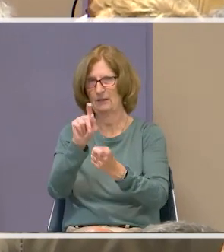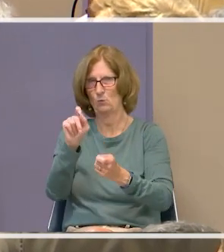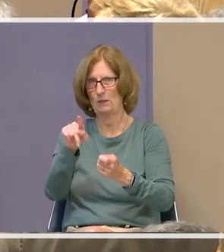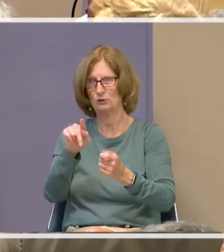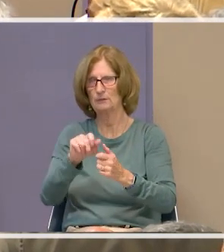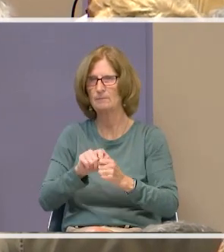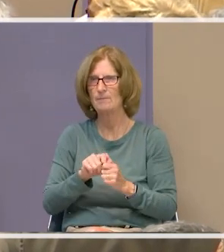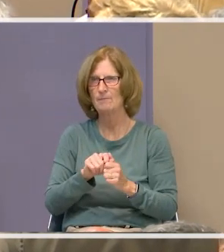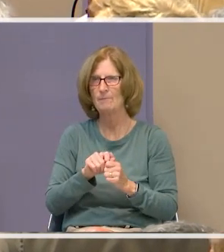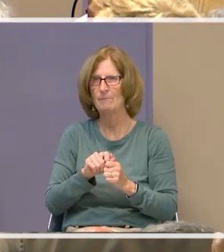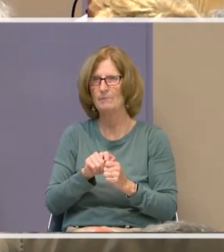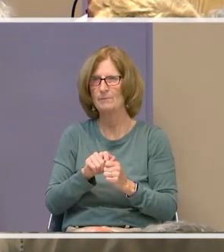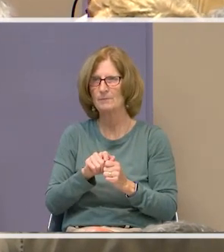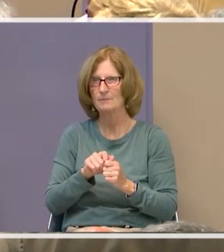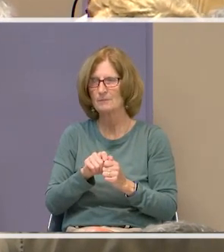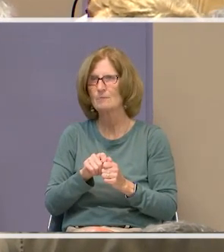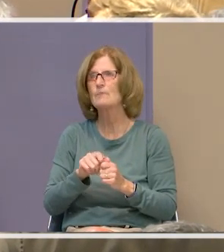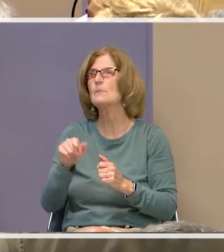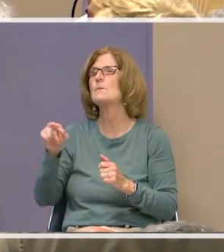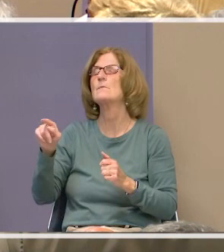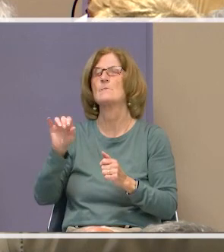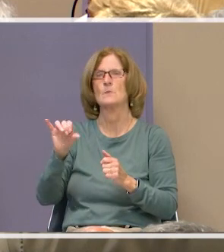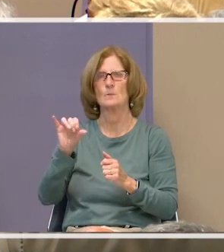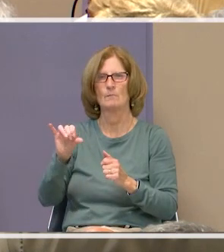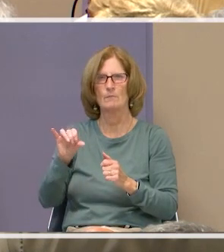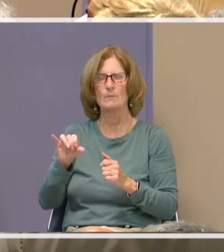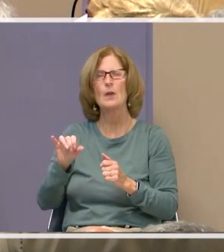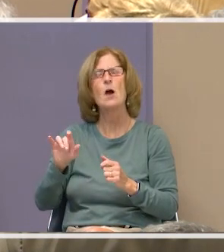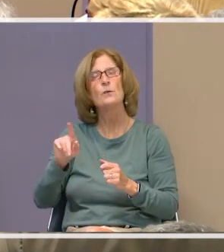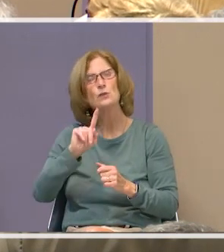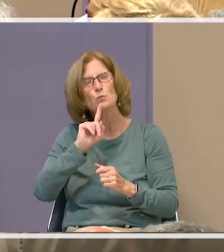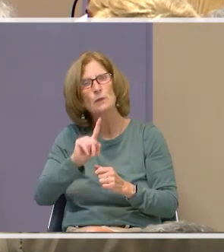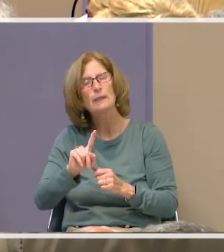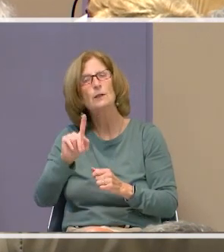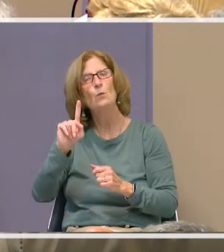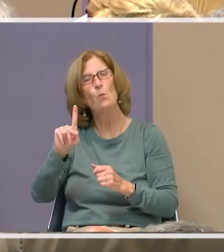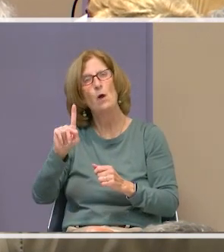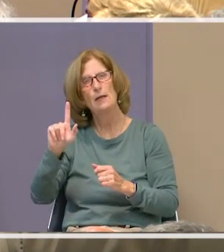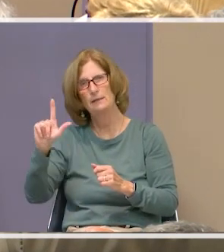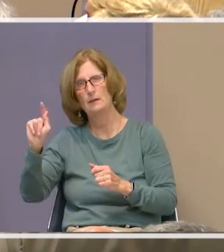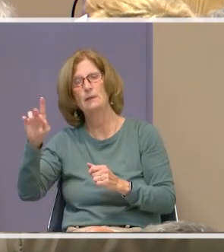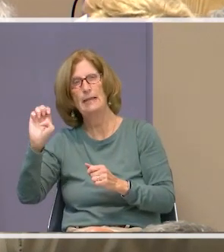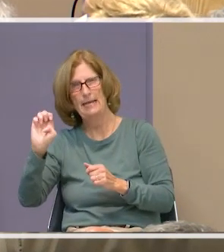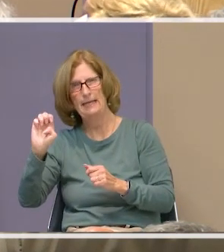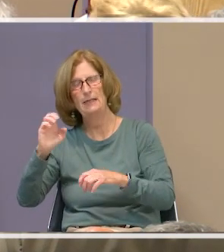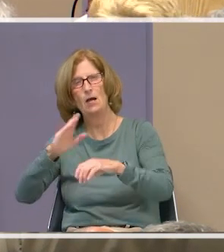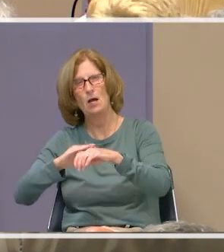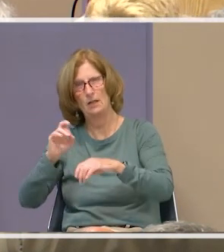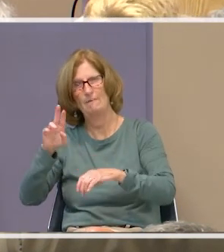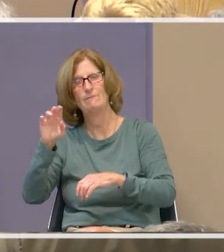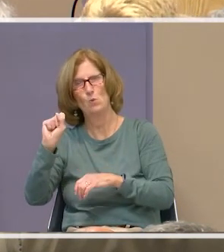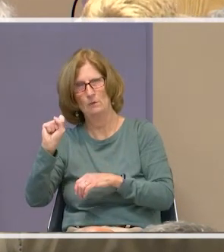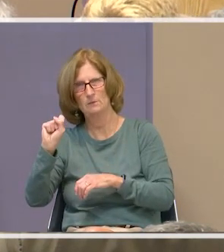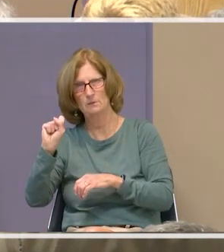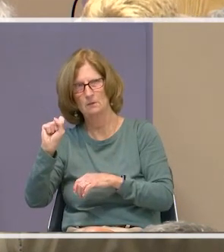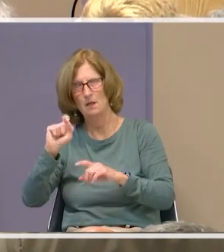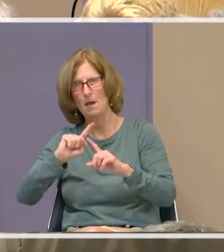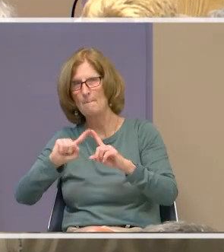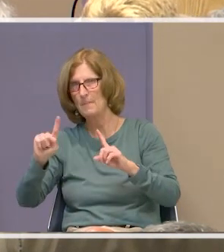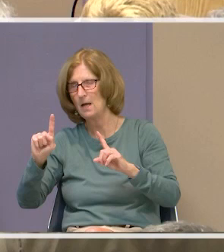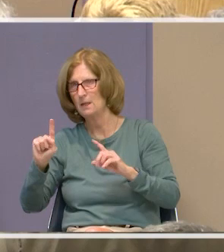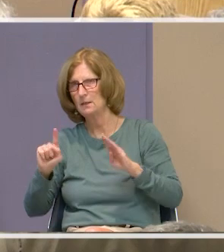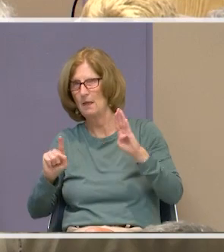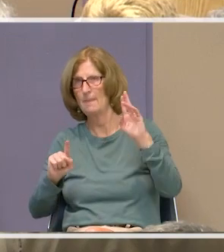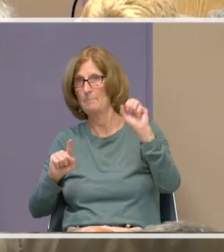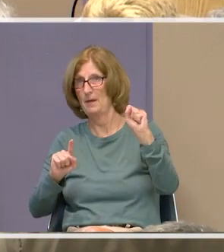just answered the gentleman in front of me that there's only going to be one lane going inbound on Forbes. Is the bus stop going